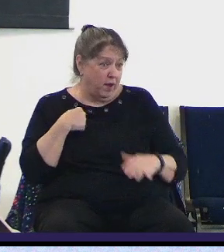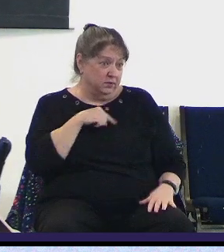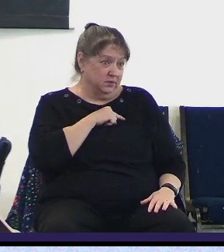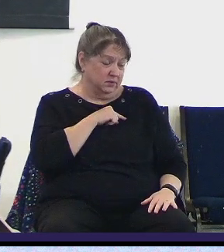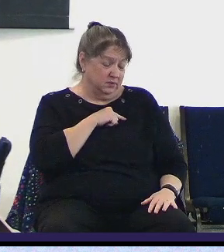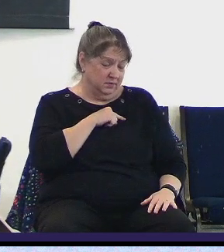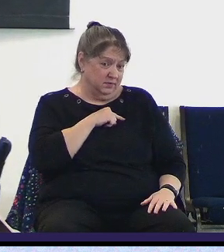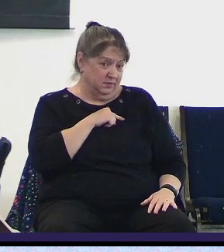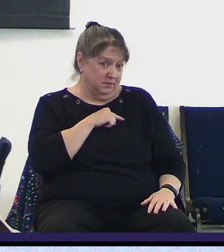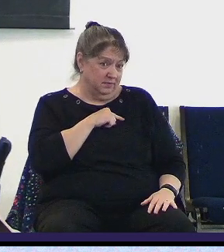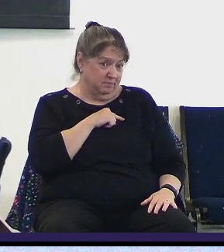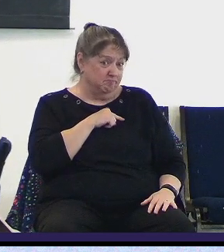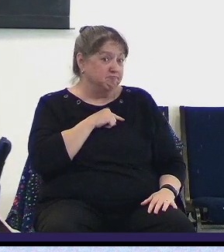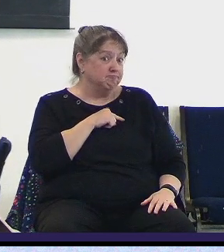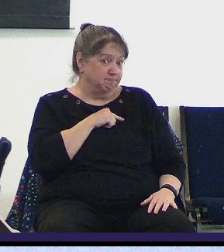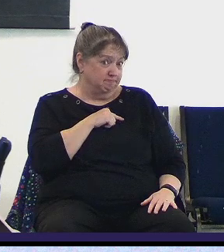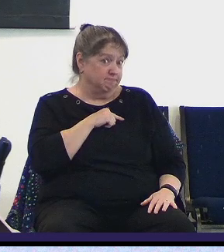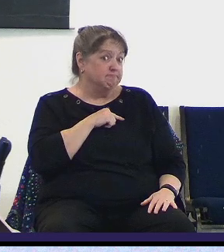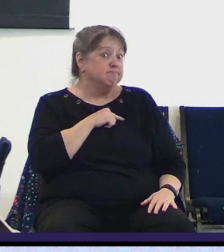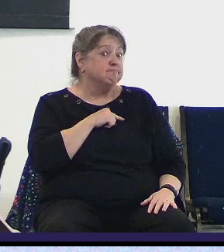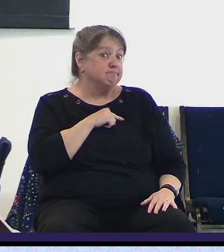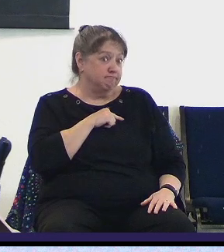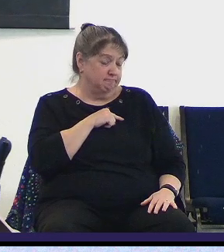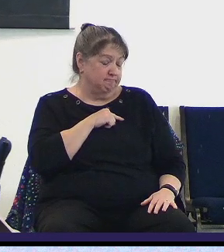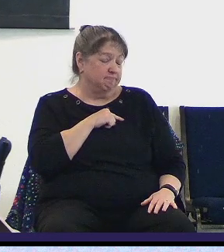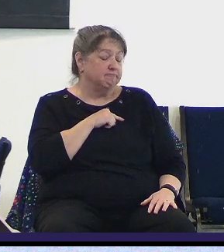people to Jesus. Now, I want you to notice here, however,